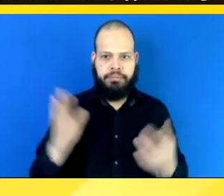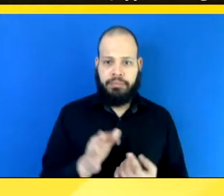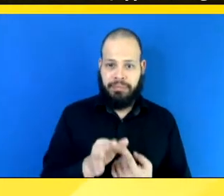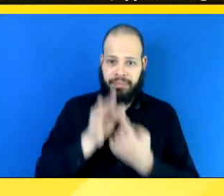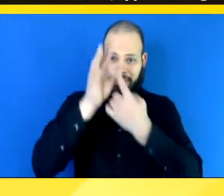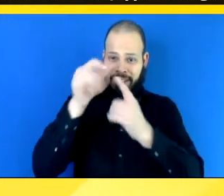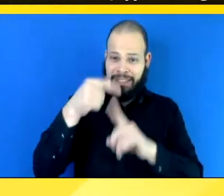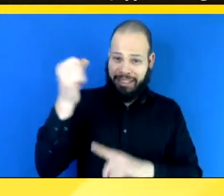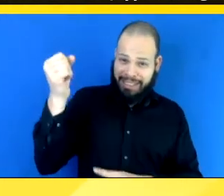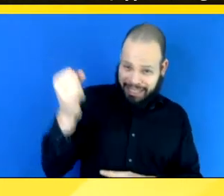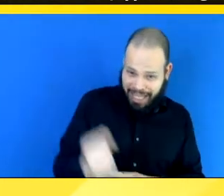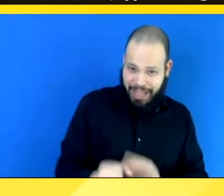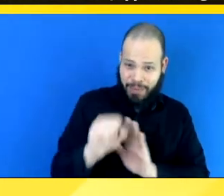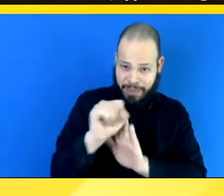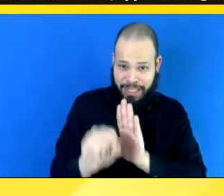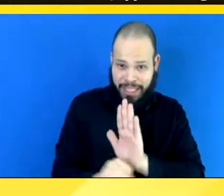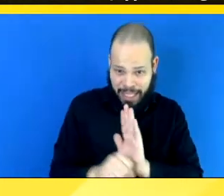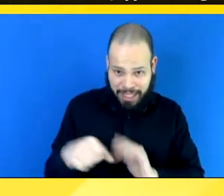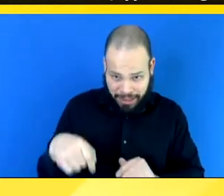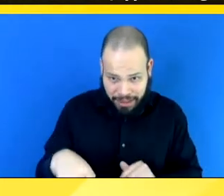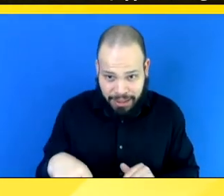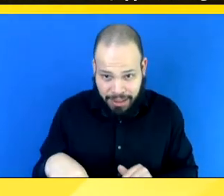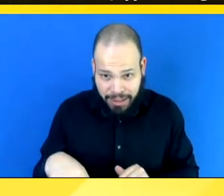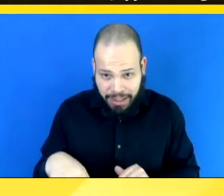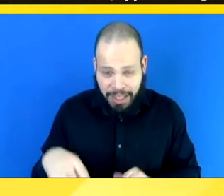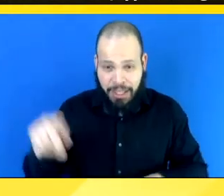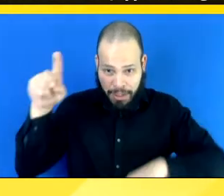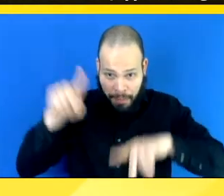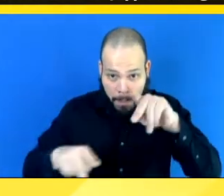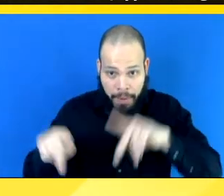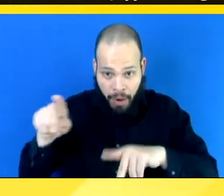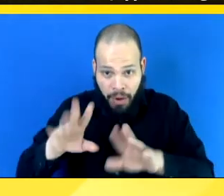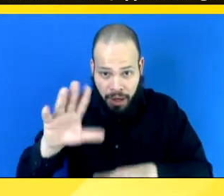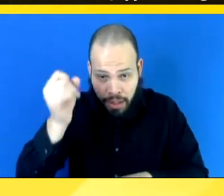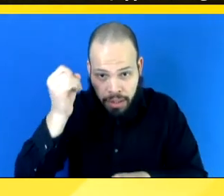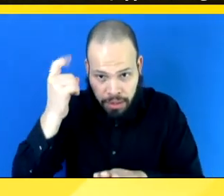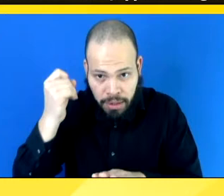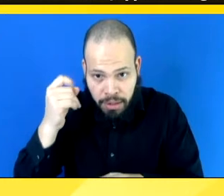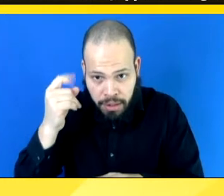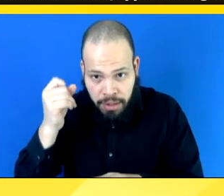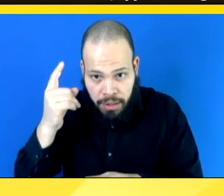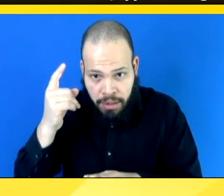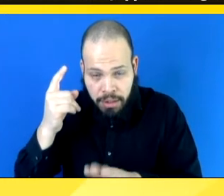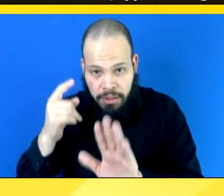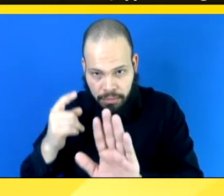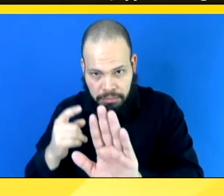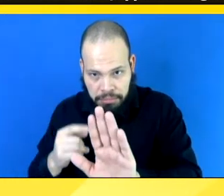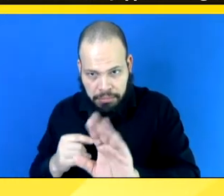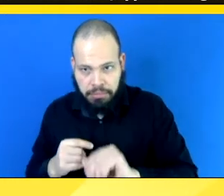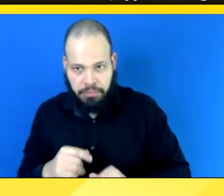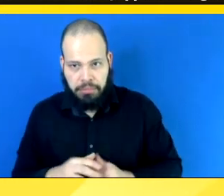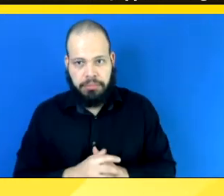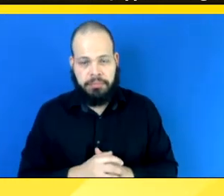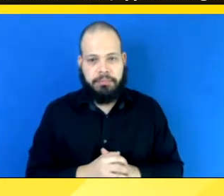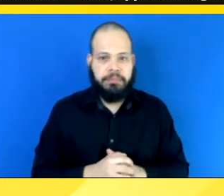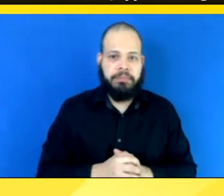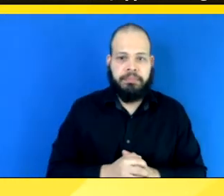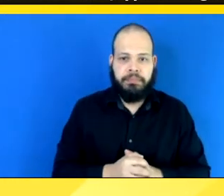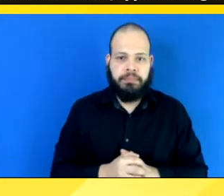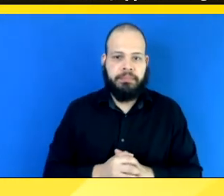understand, and I was gonna ask this before I say a word, and you all can just holler back the answer. Do you have